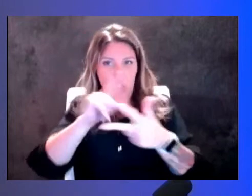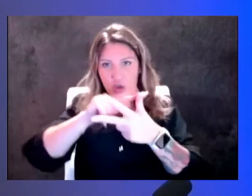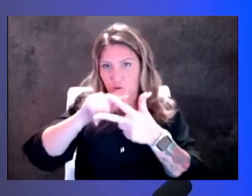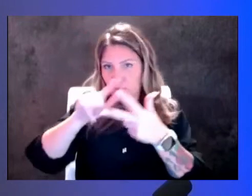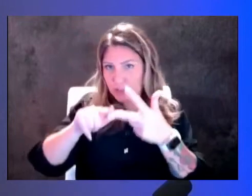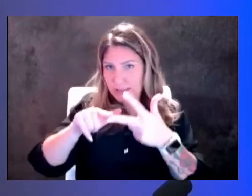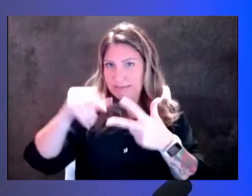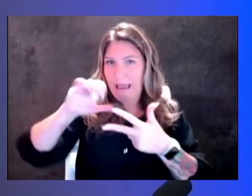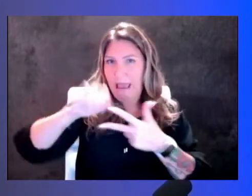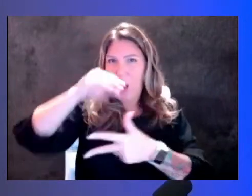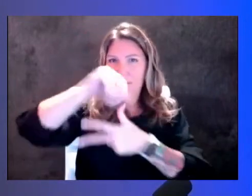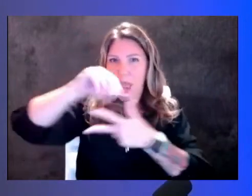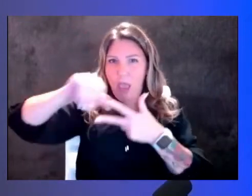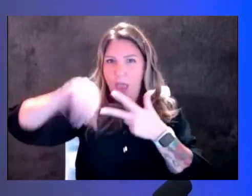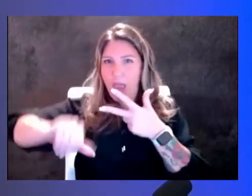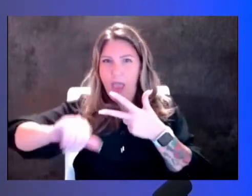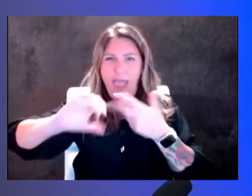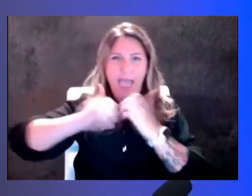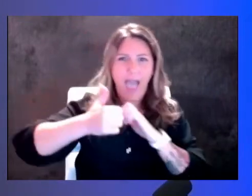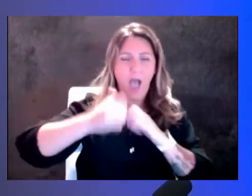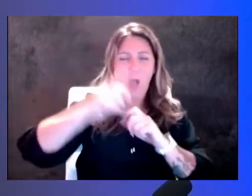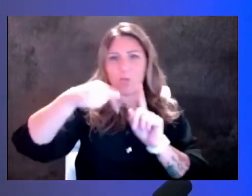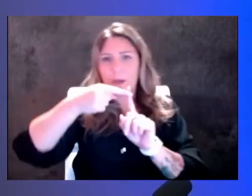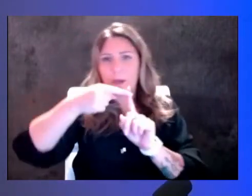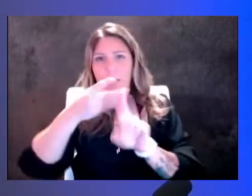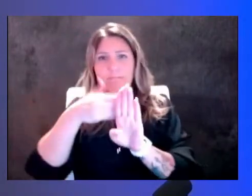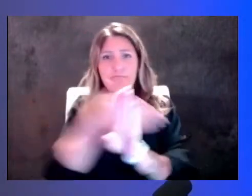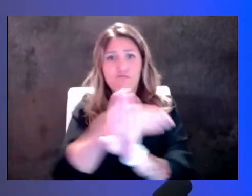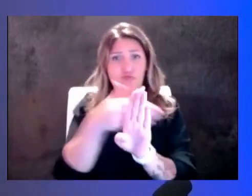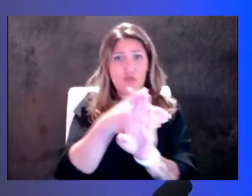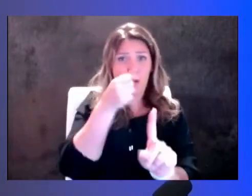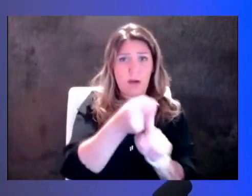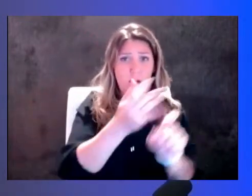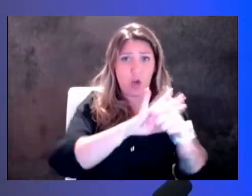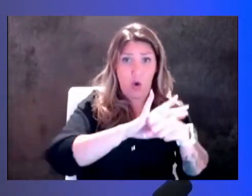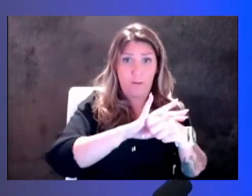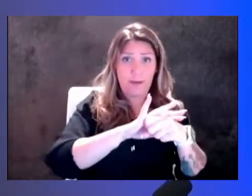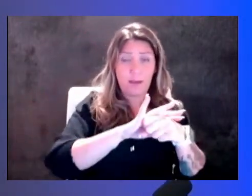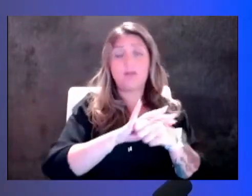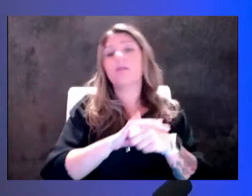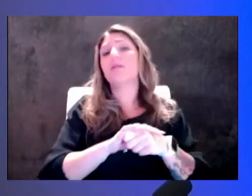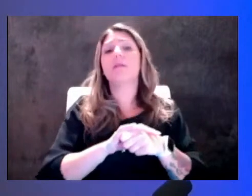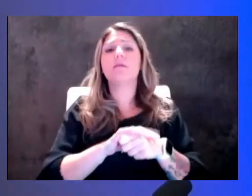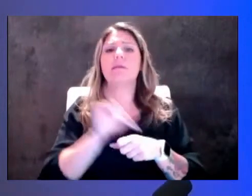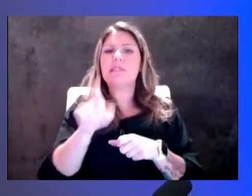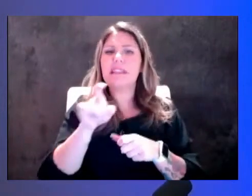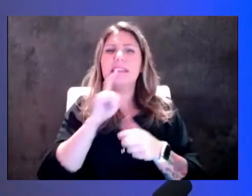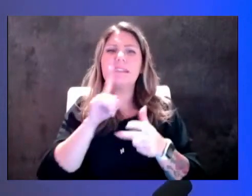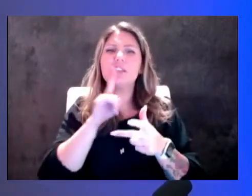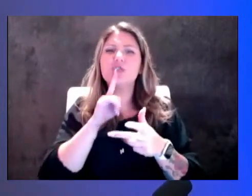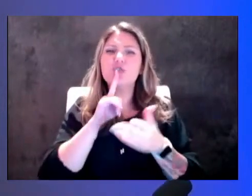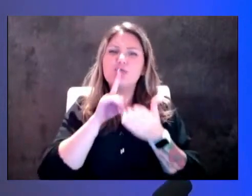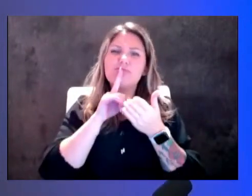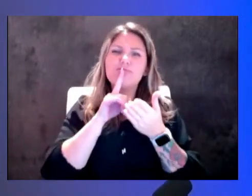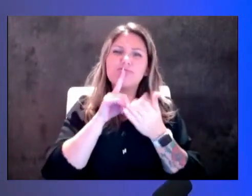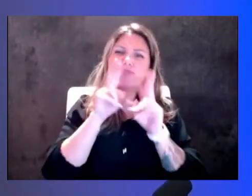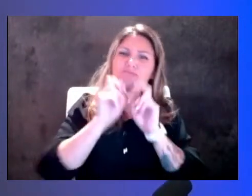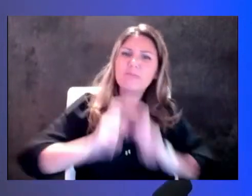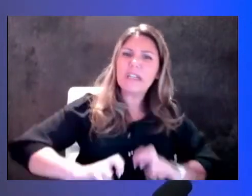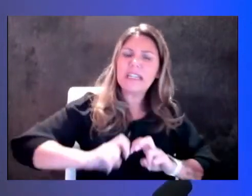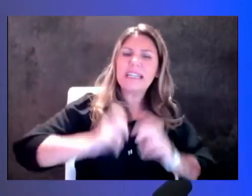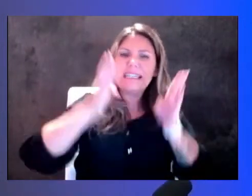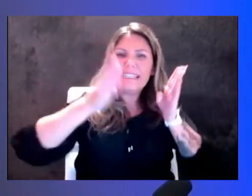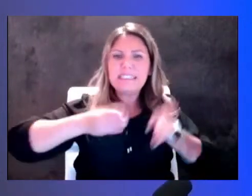do they pay and when do they pay, prior to the pandemic, we had to look at them individually. We actually still have to look at them individually,